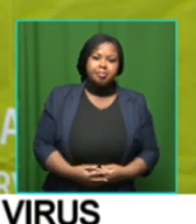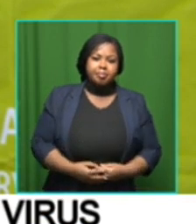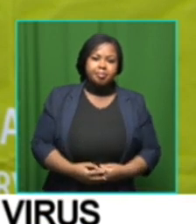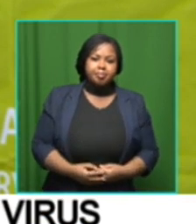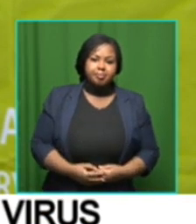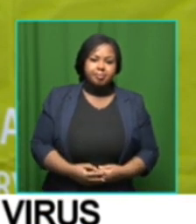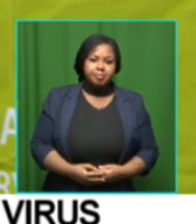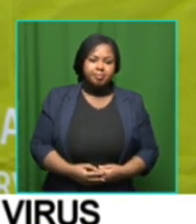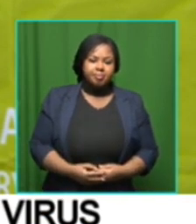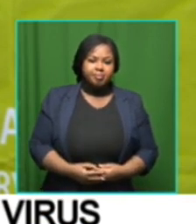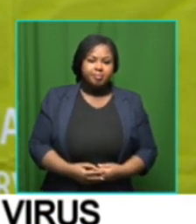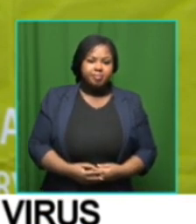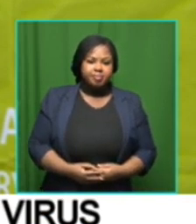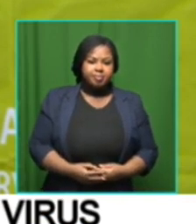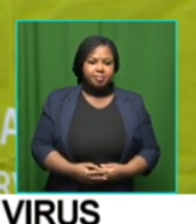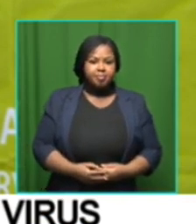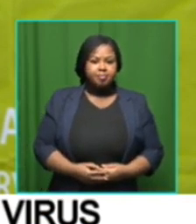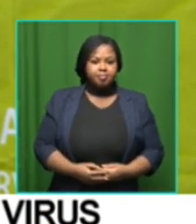I think